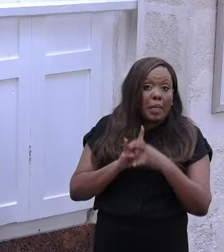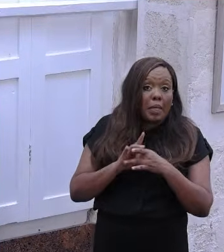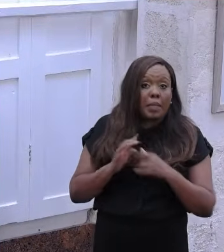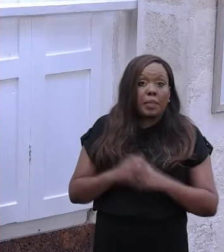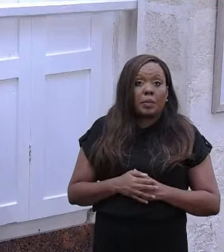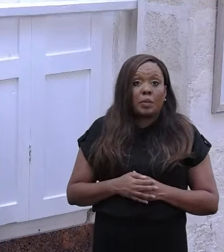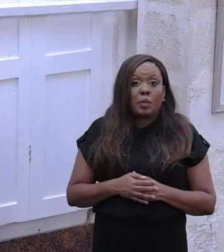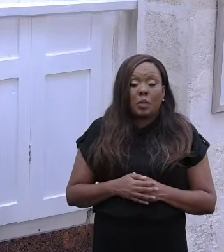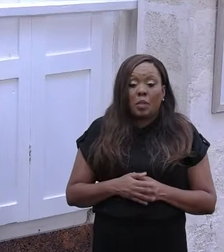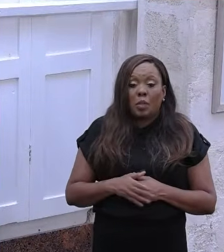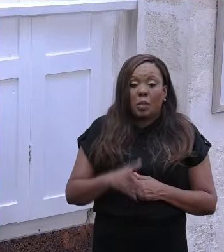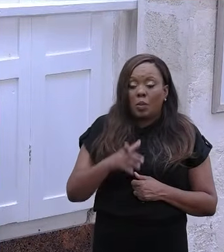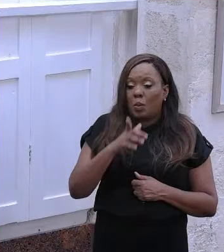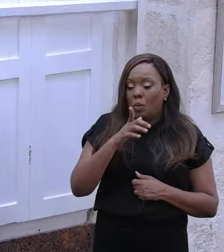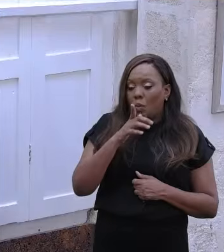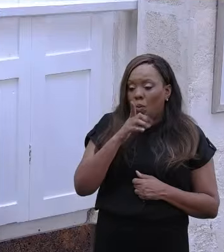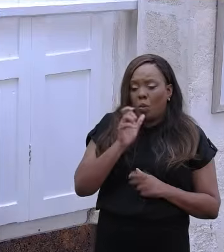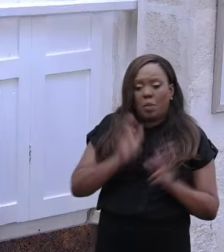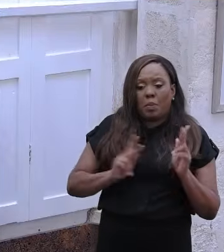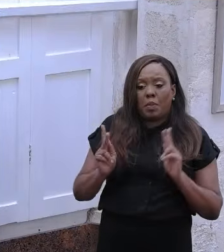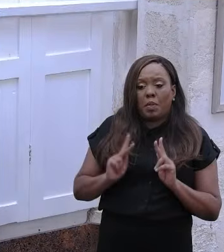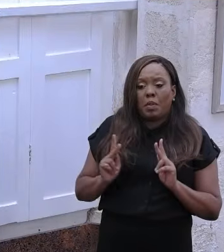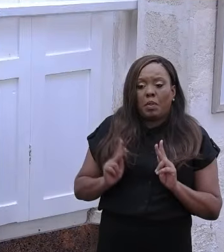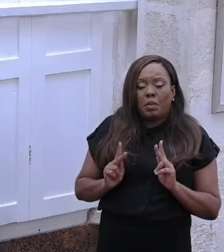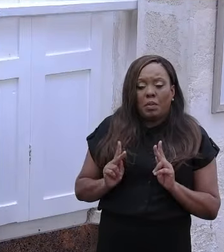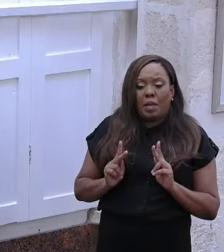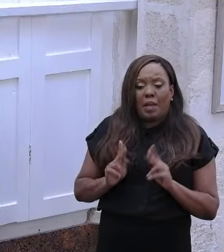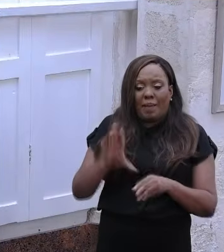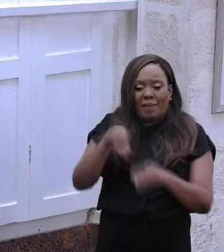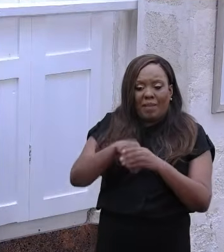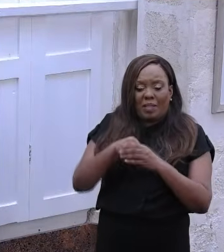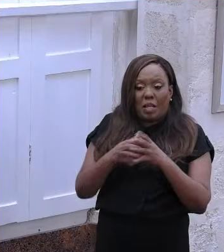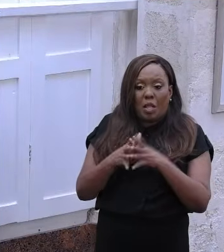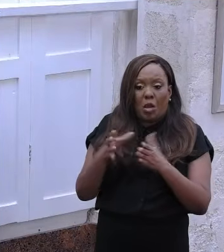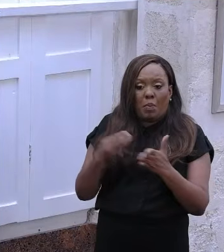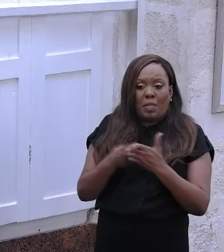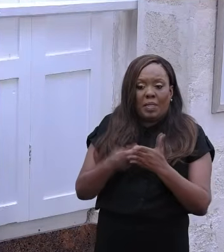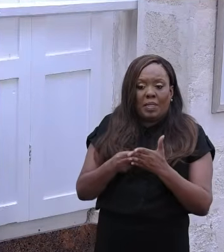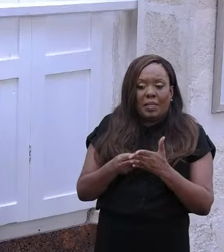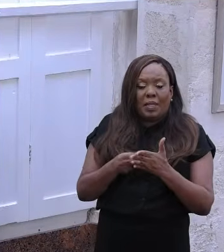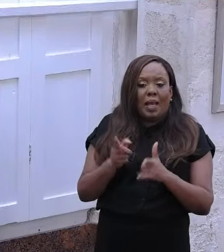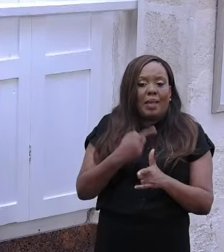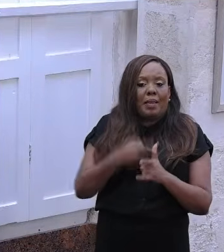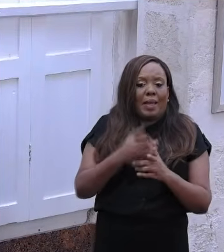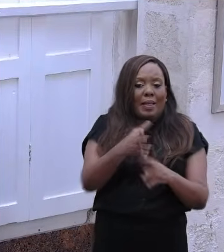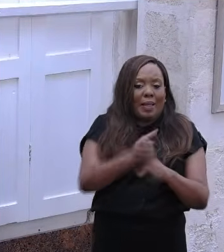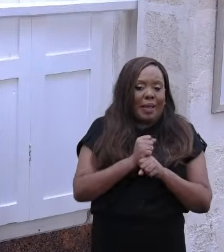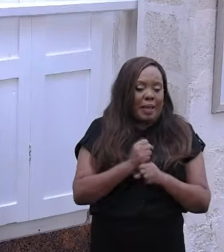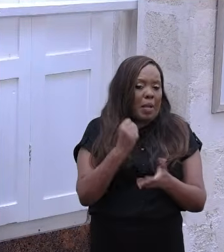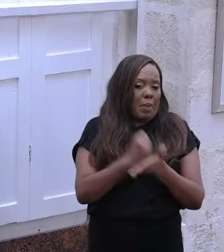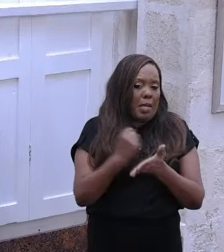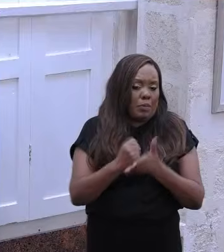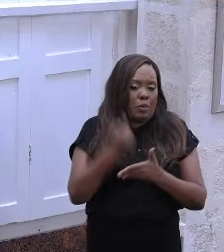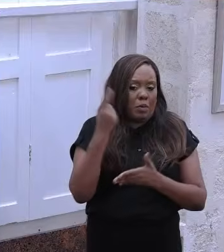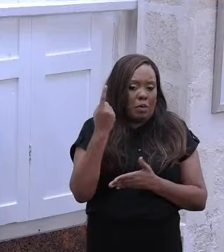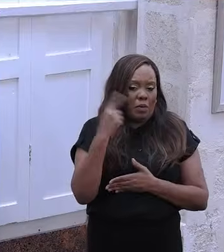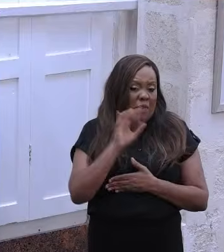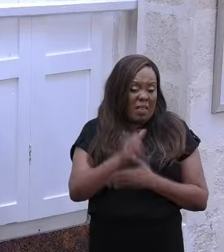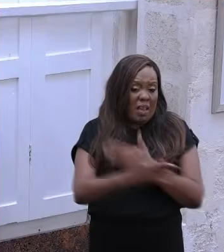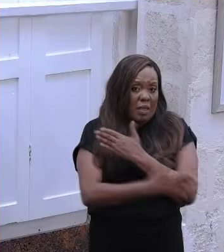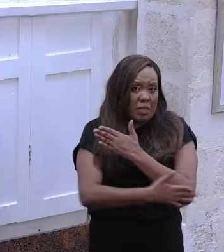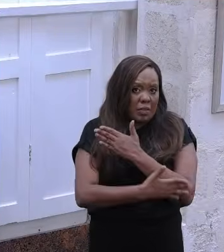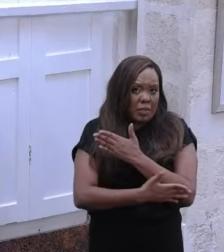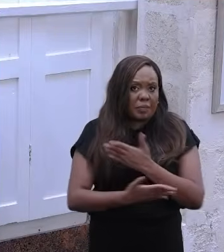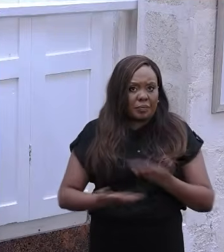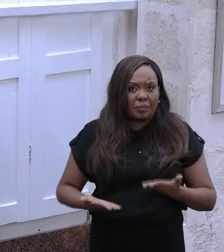these citizenship by investment program things and getting passports and so forth and so on. And to be fair to our colleagues